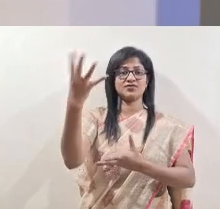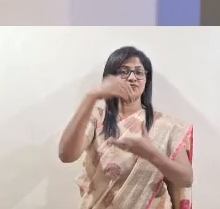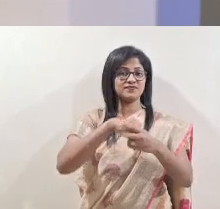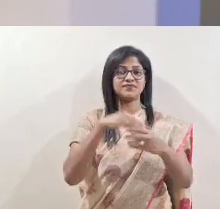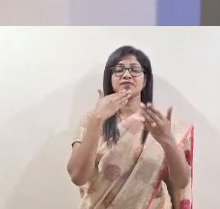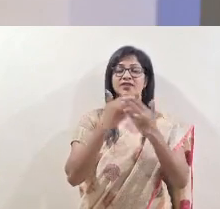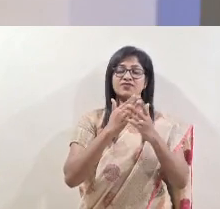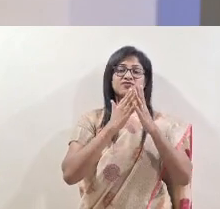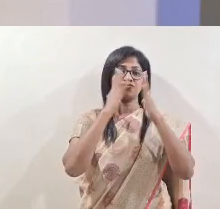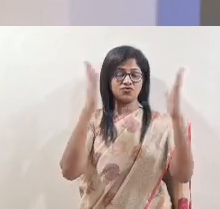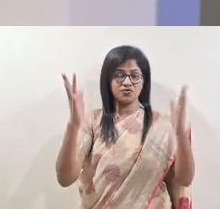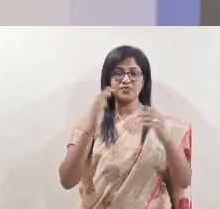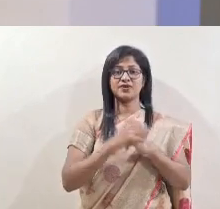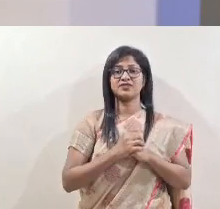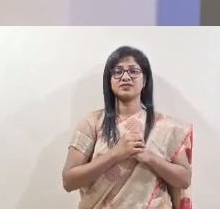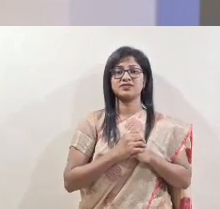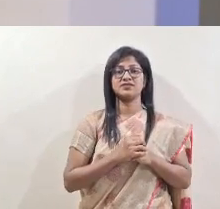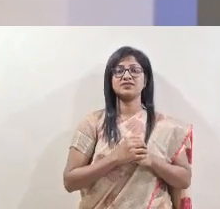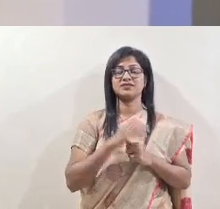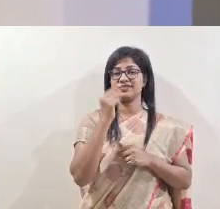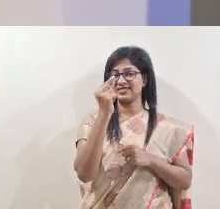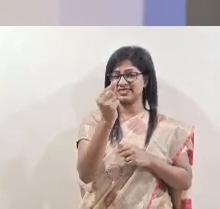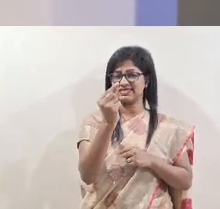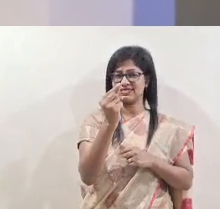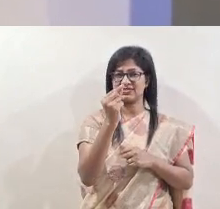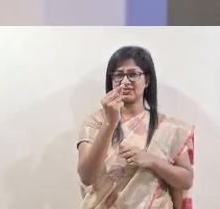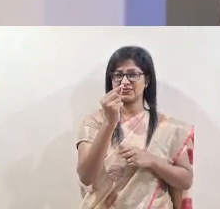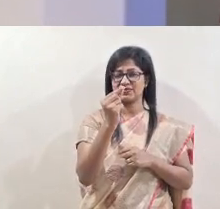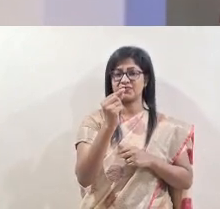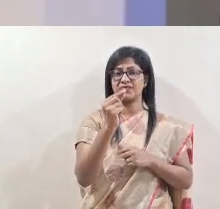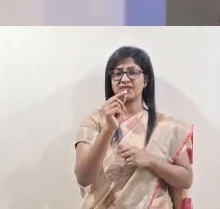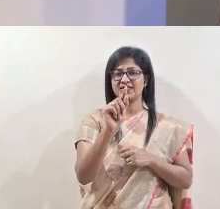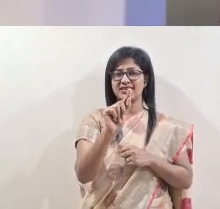can leave for sir. Just a moment.